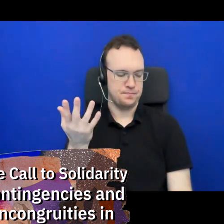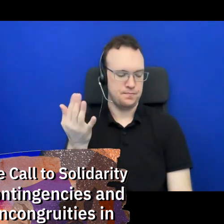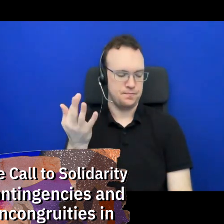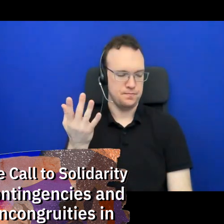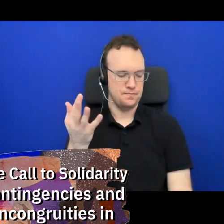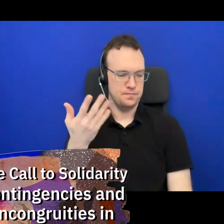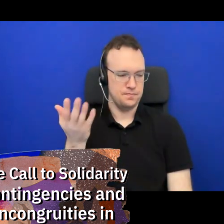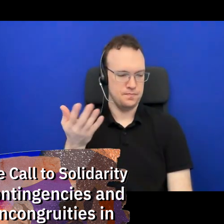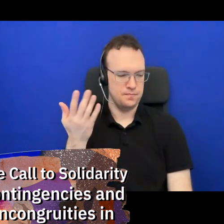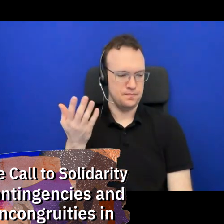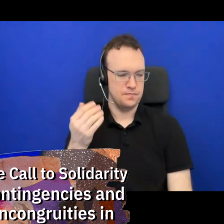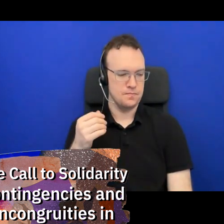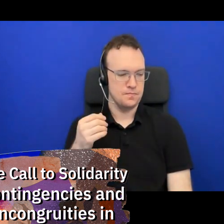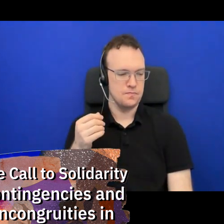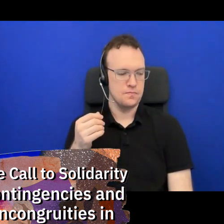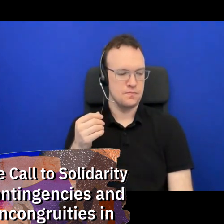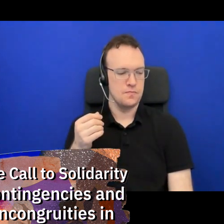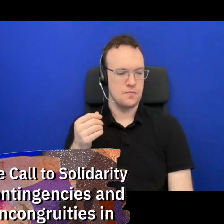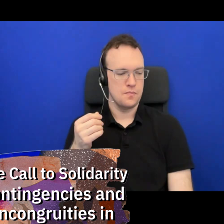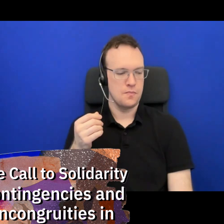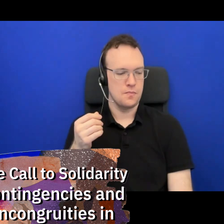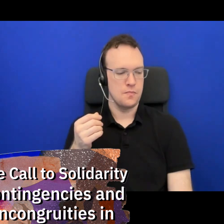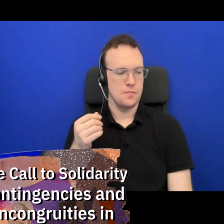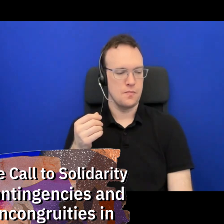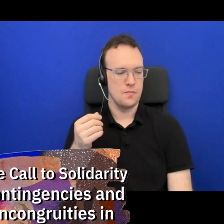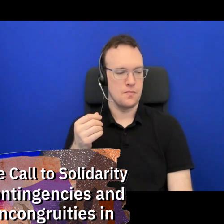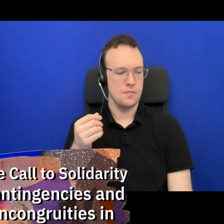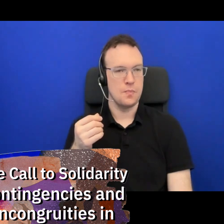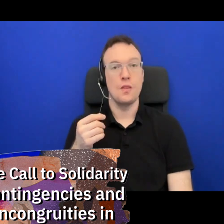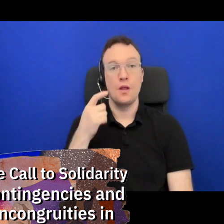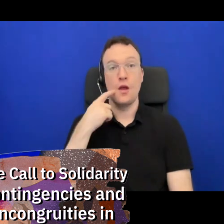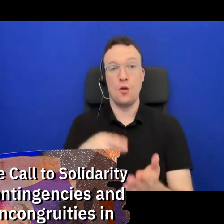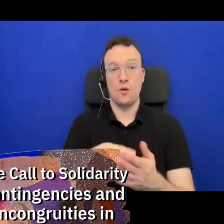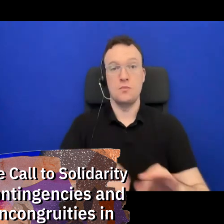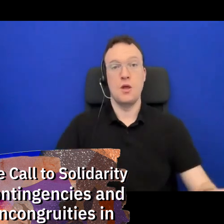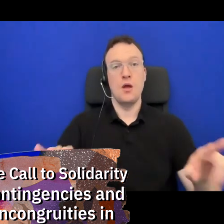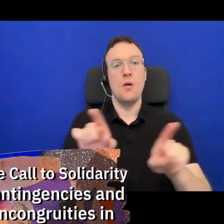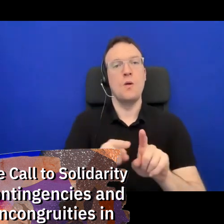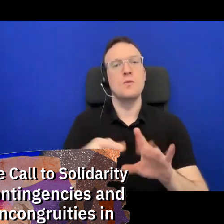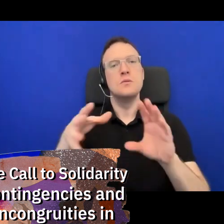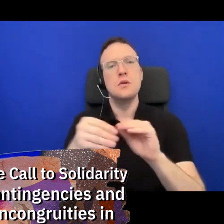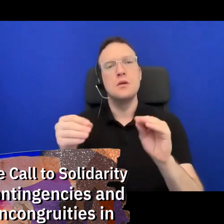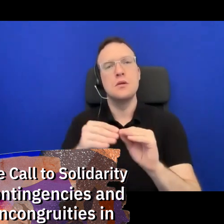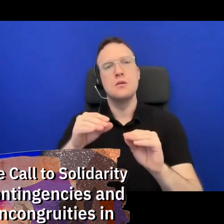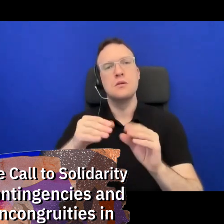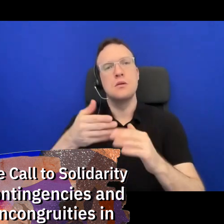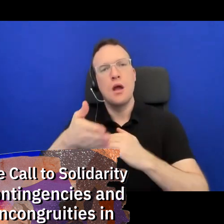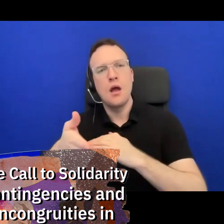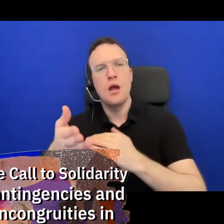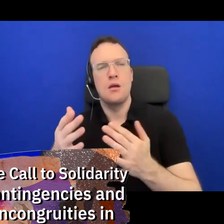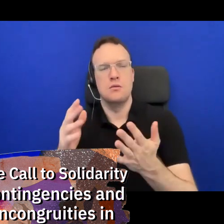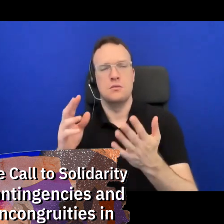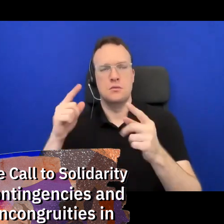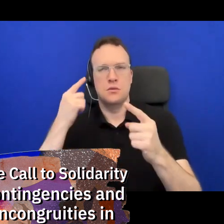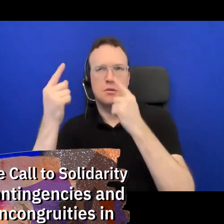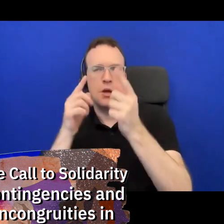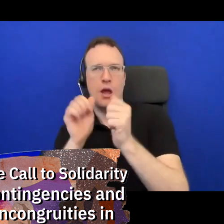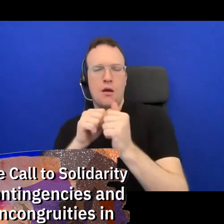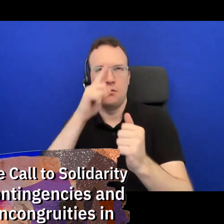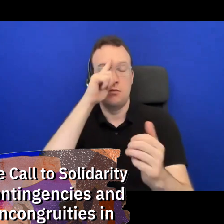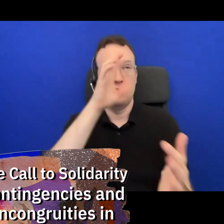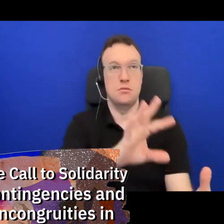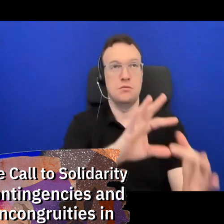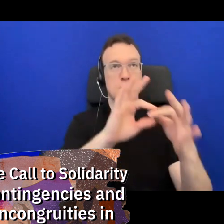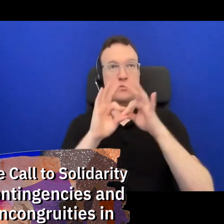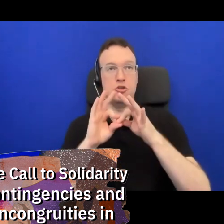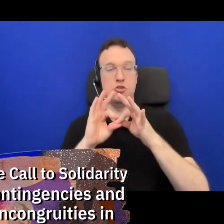the opportunity to reflect on that land acknowledgement and as it relates to our conversations today about